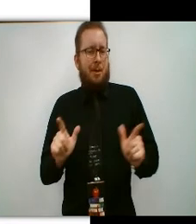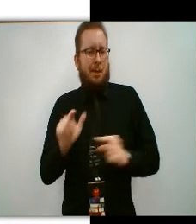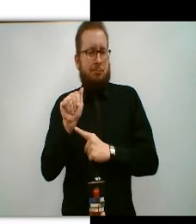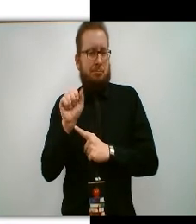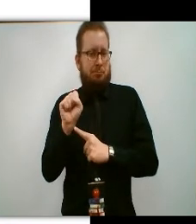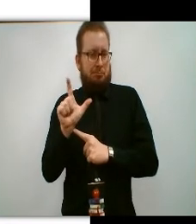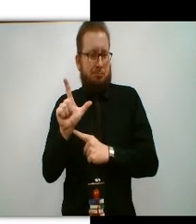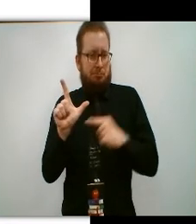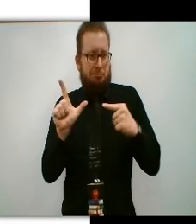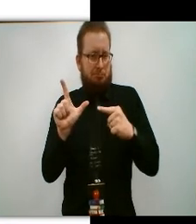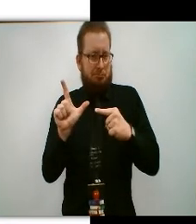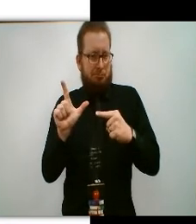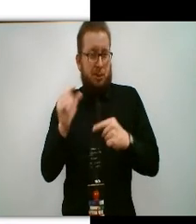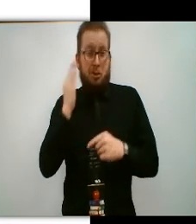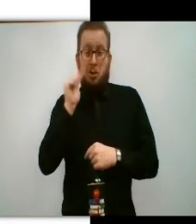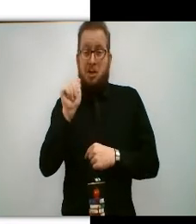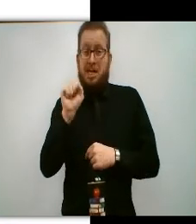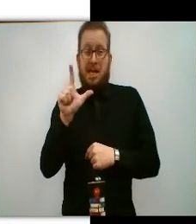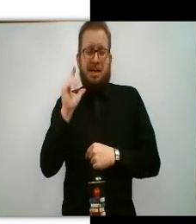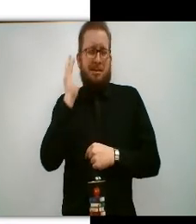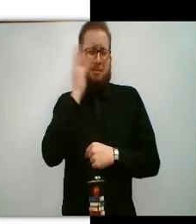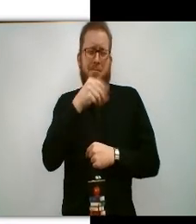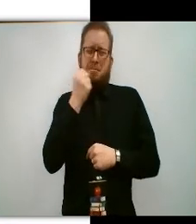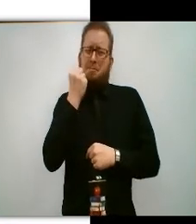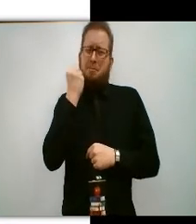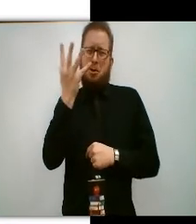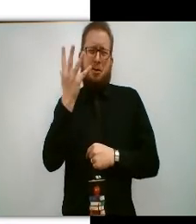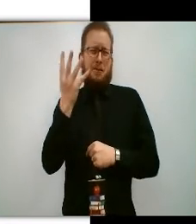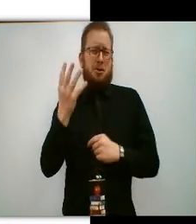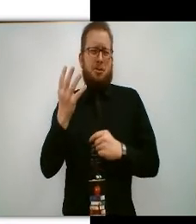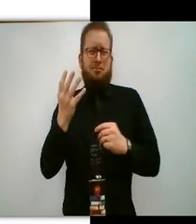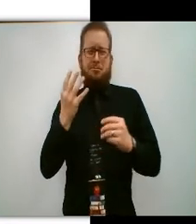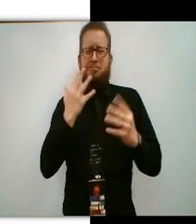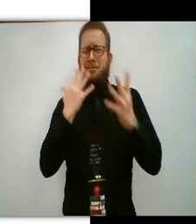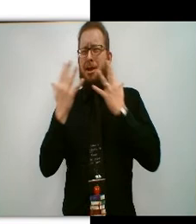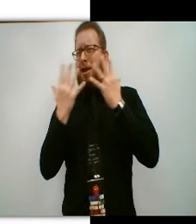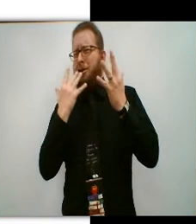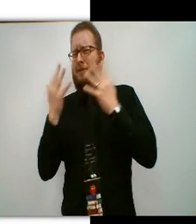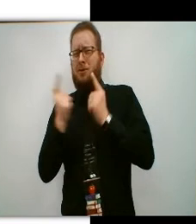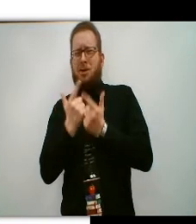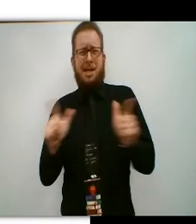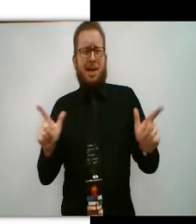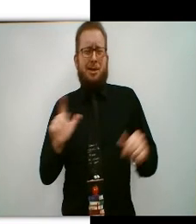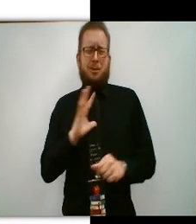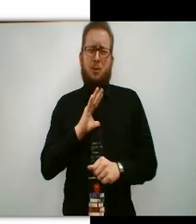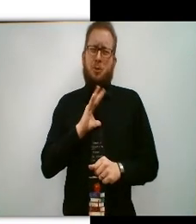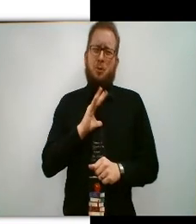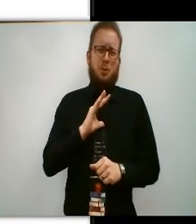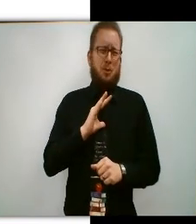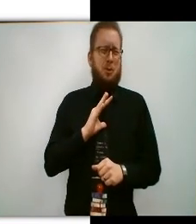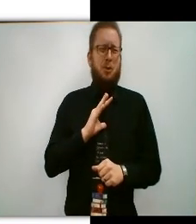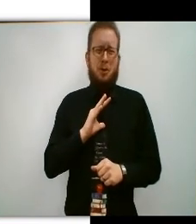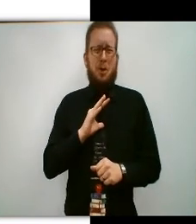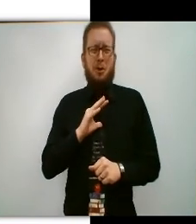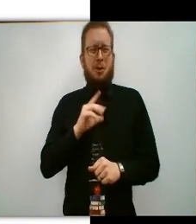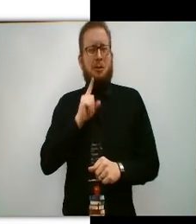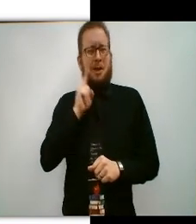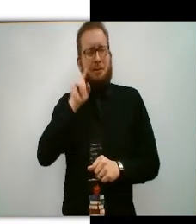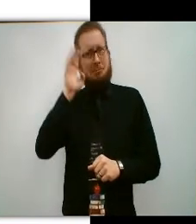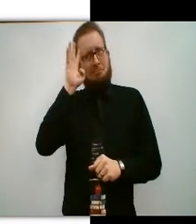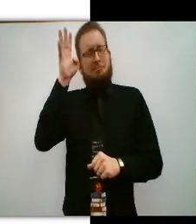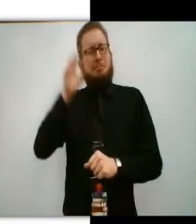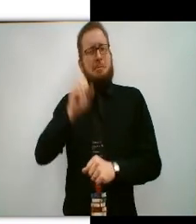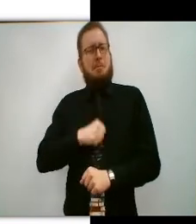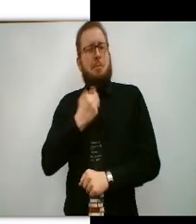of celebrating deaf language and celebrating ASL. You know, ASL, it's such a beautiful, colorful language. It's